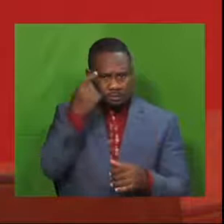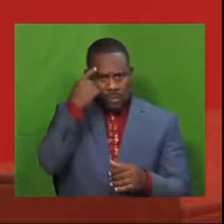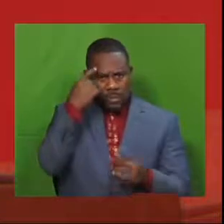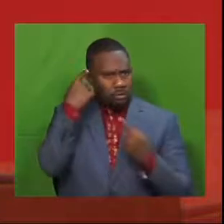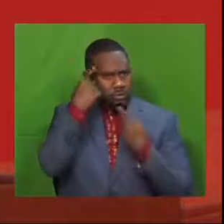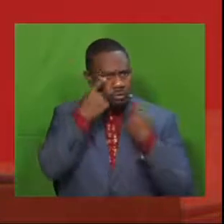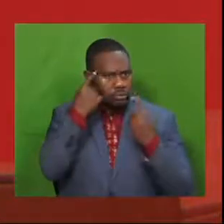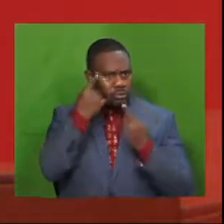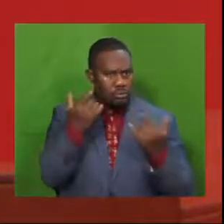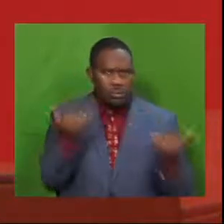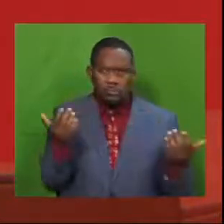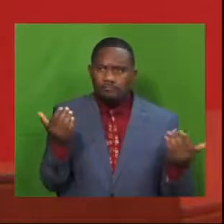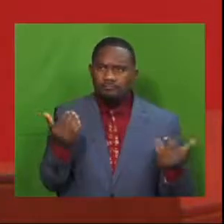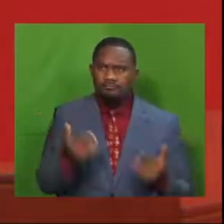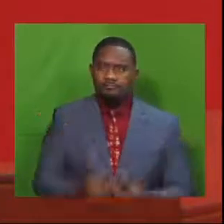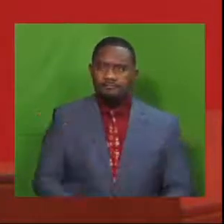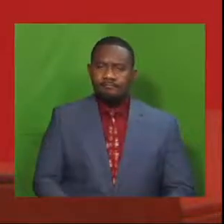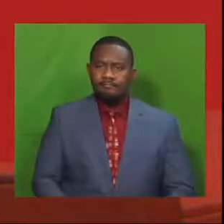House.